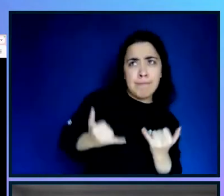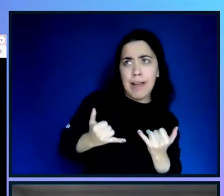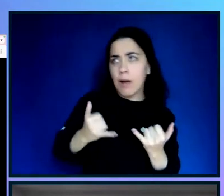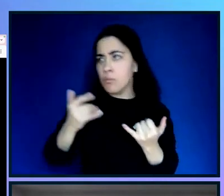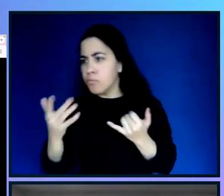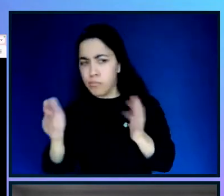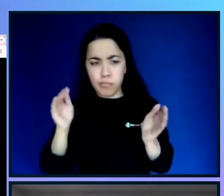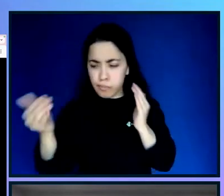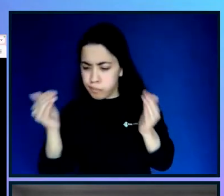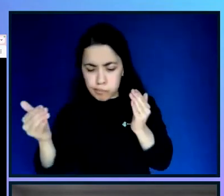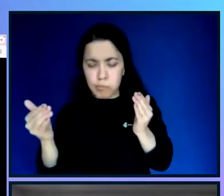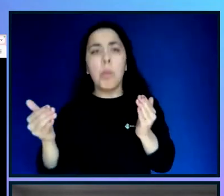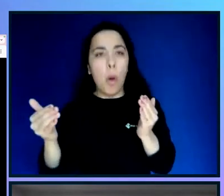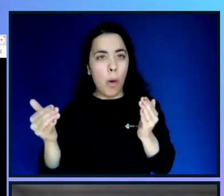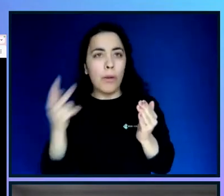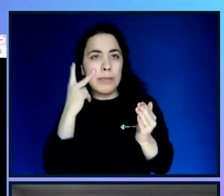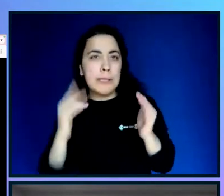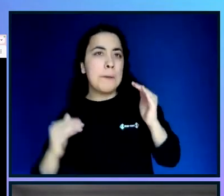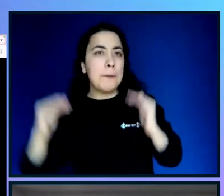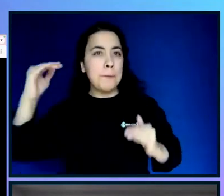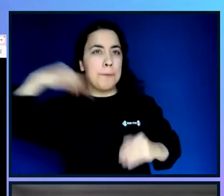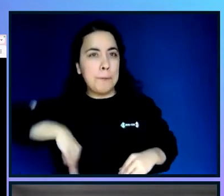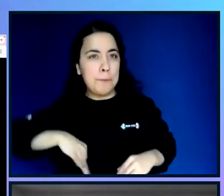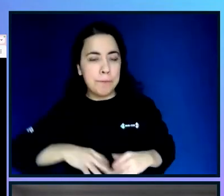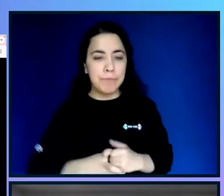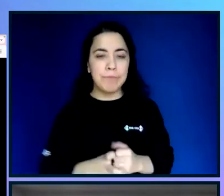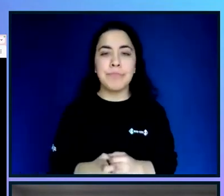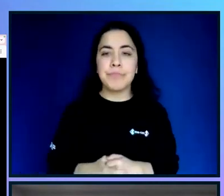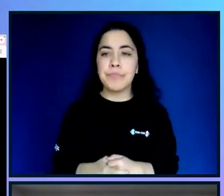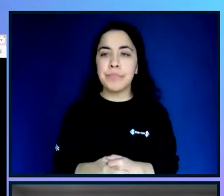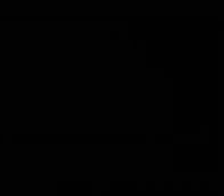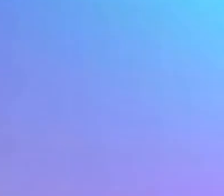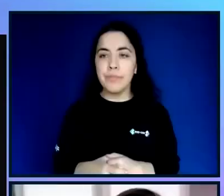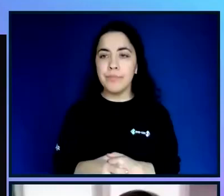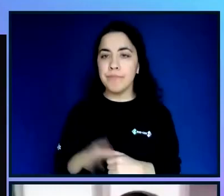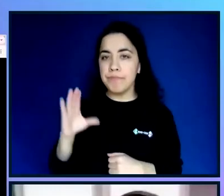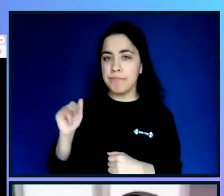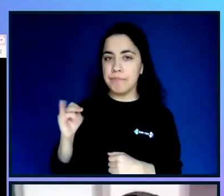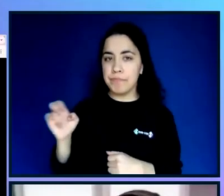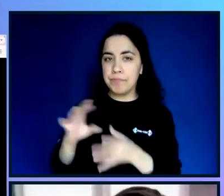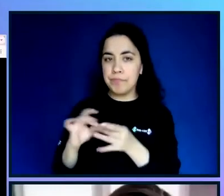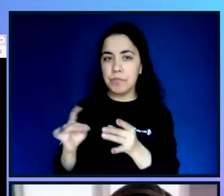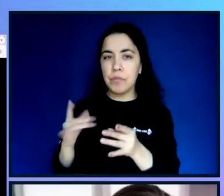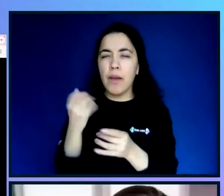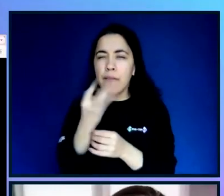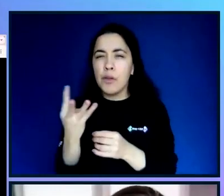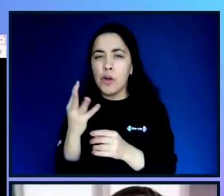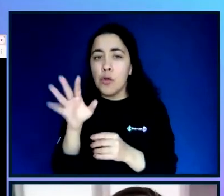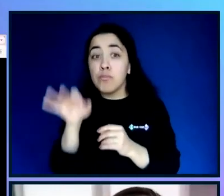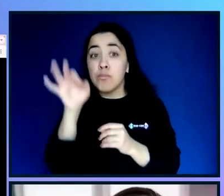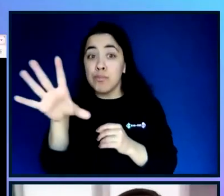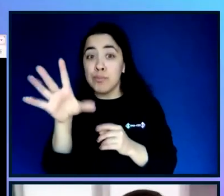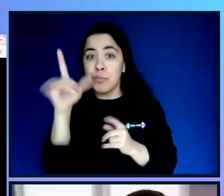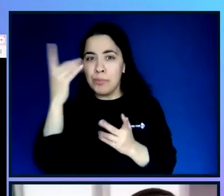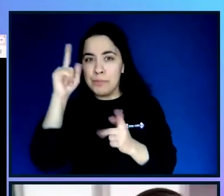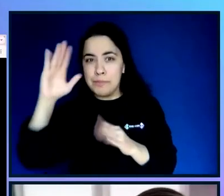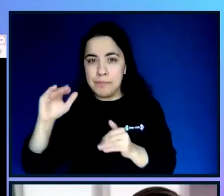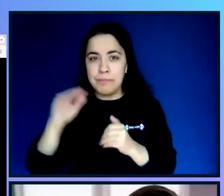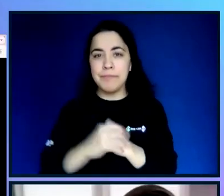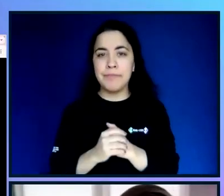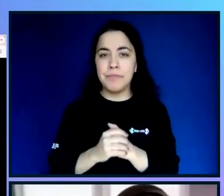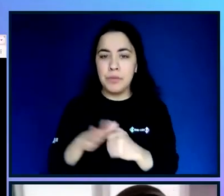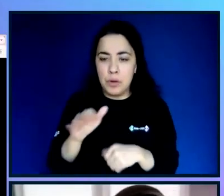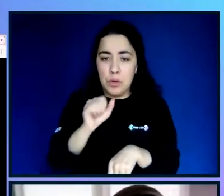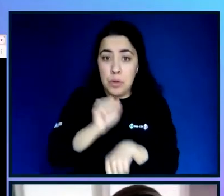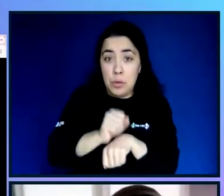We wanted to share a few pro tips with you. There's a lot to be cultivated through an open garden. When you